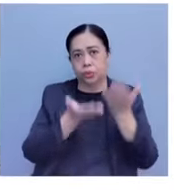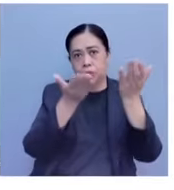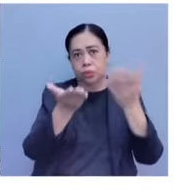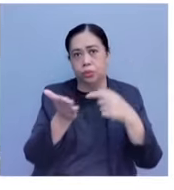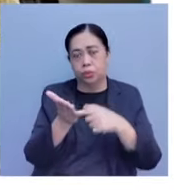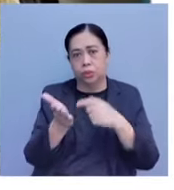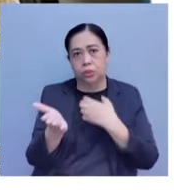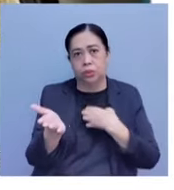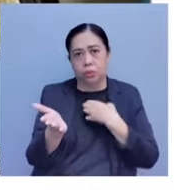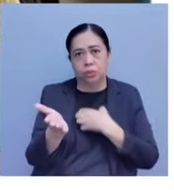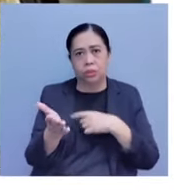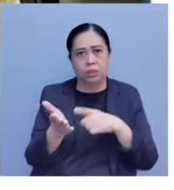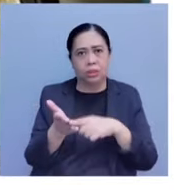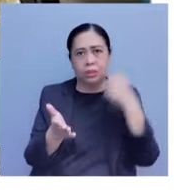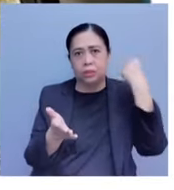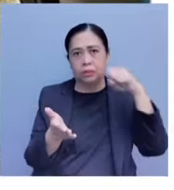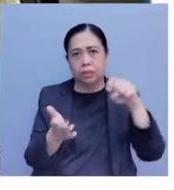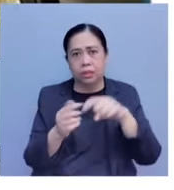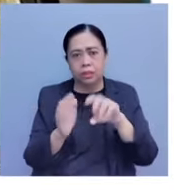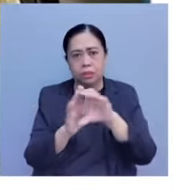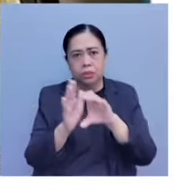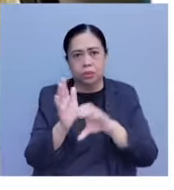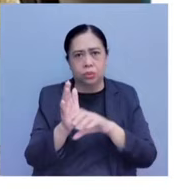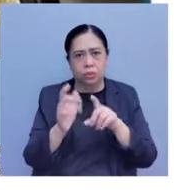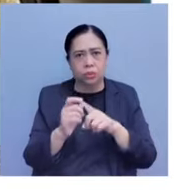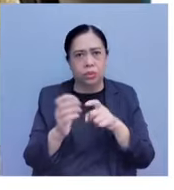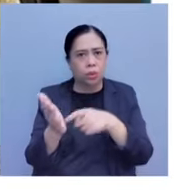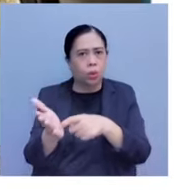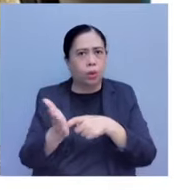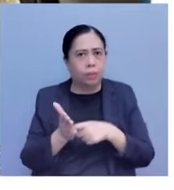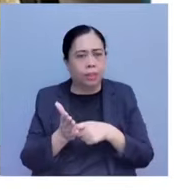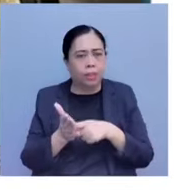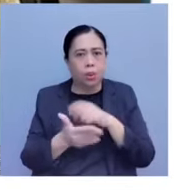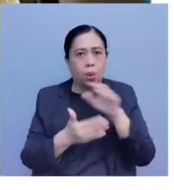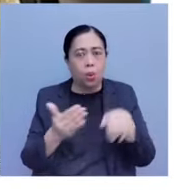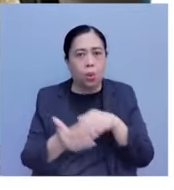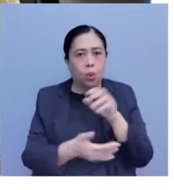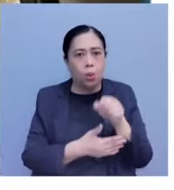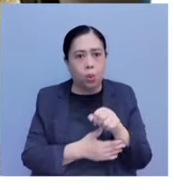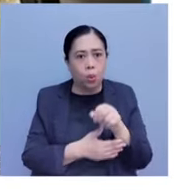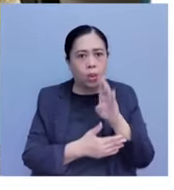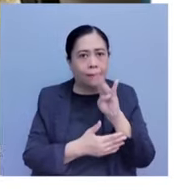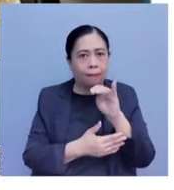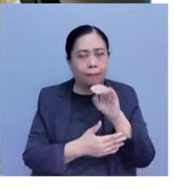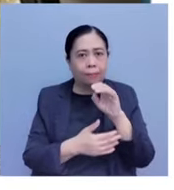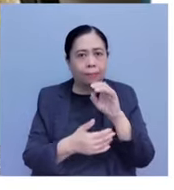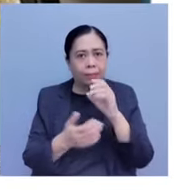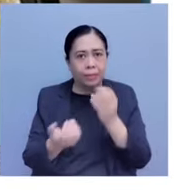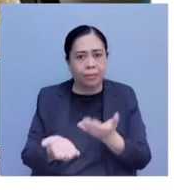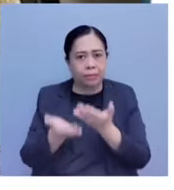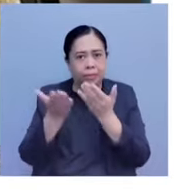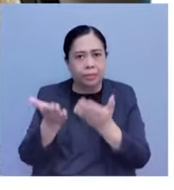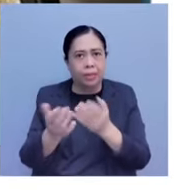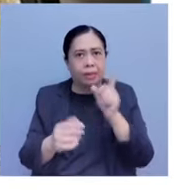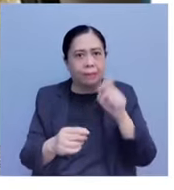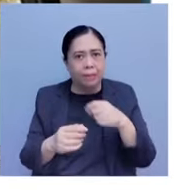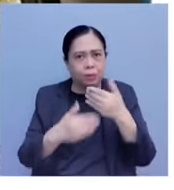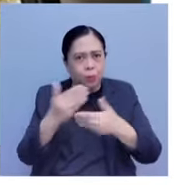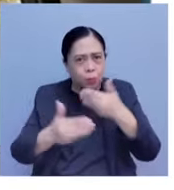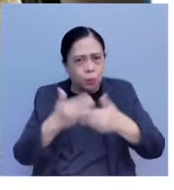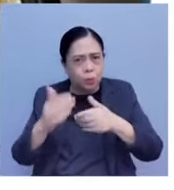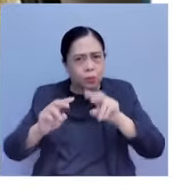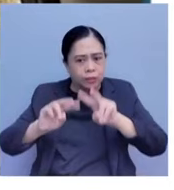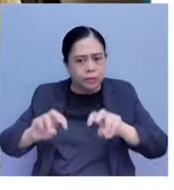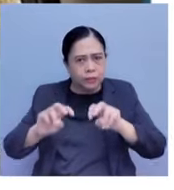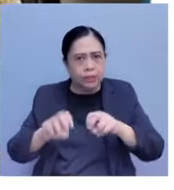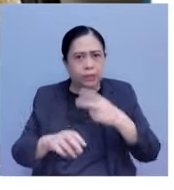petition is that it violated the constitutional requirement that all bills, before it becomes law, should pass three readings in three